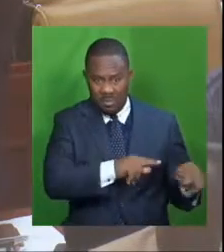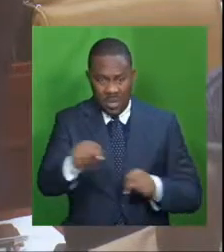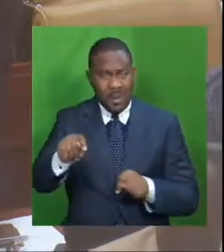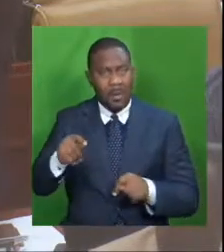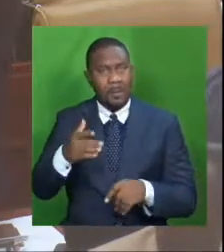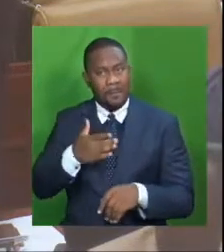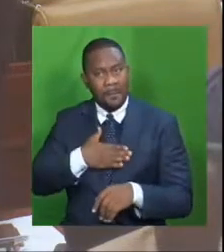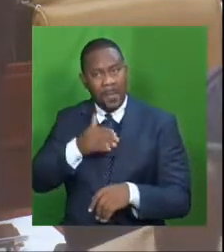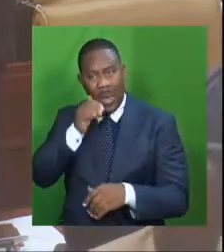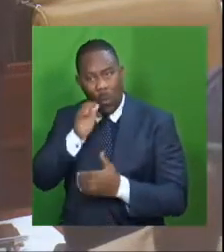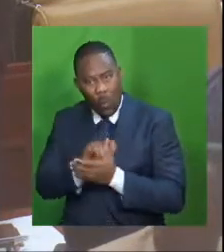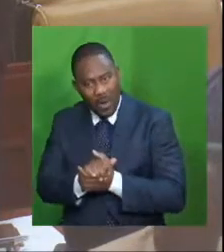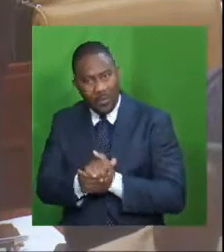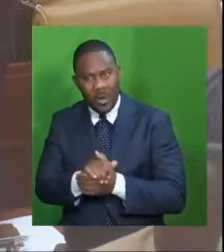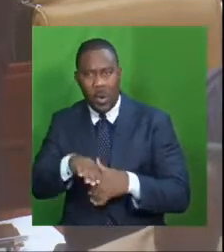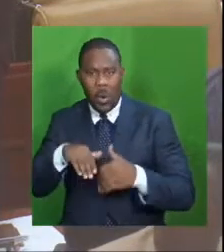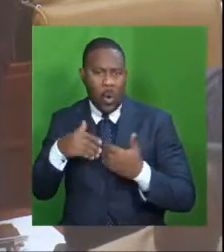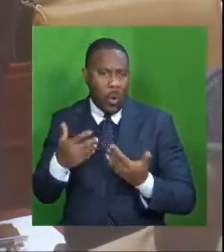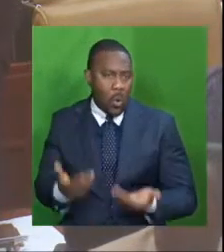account, or to say